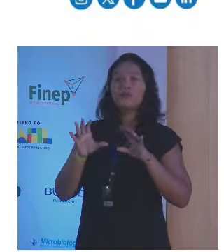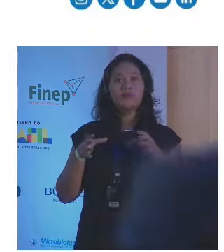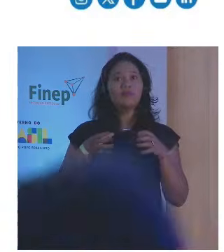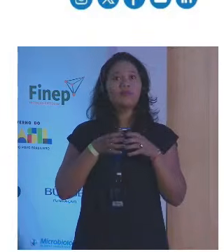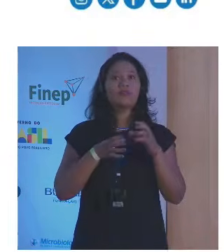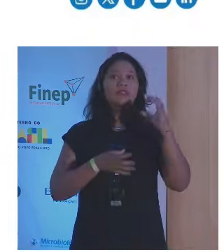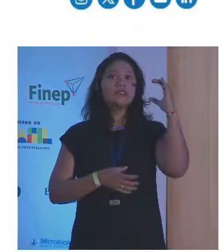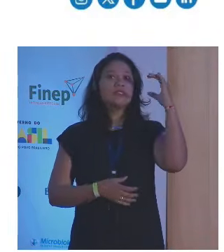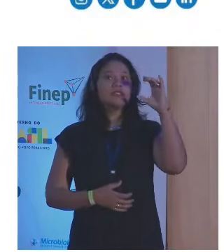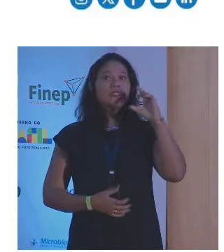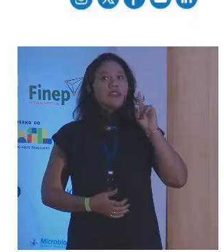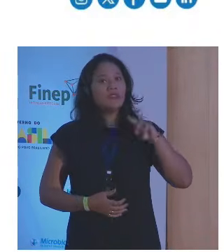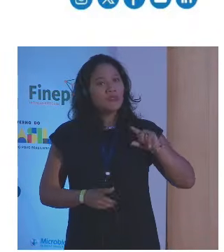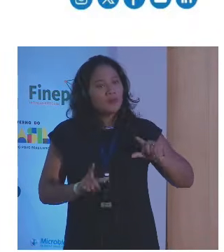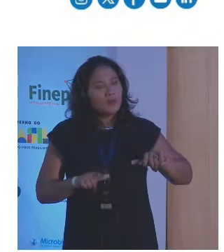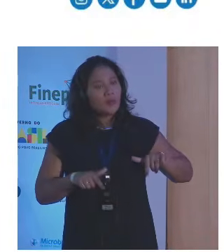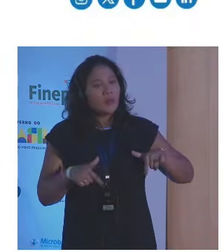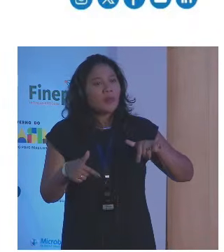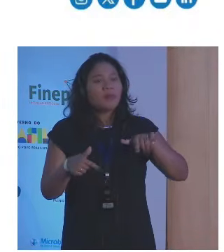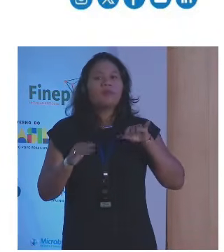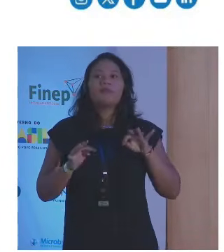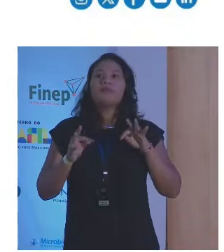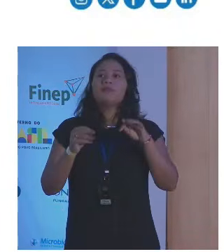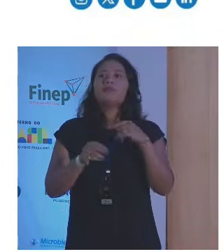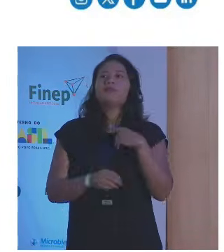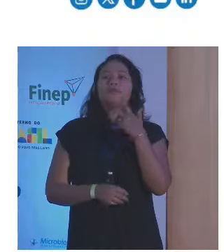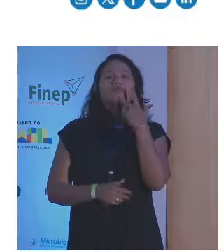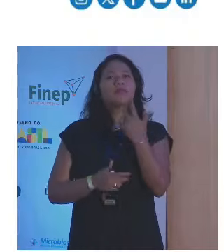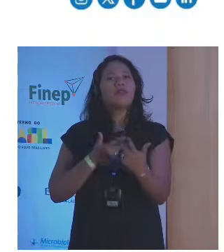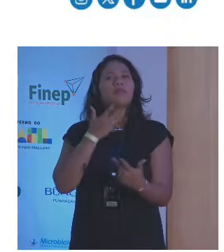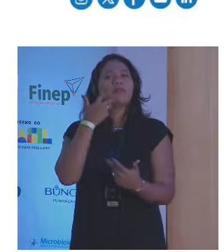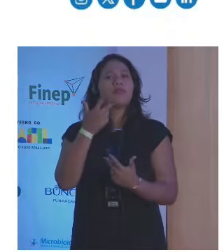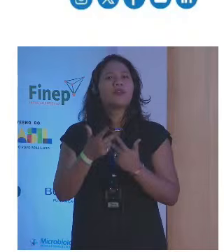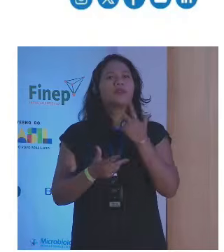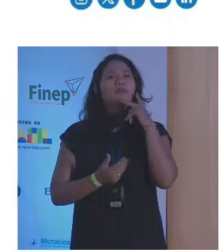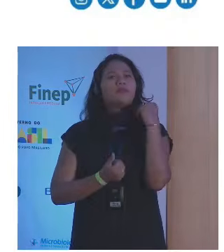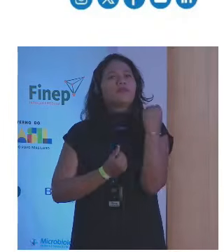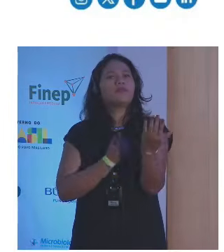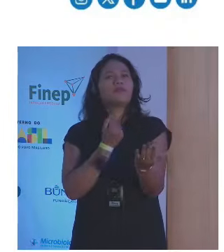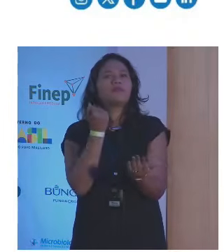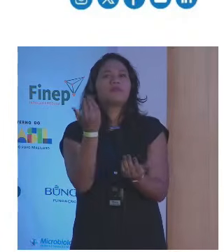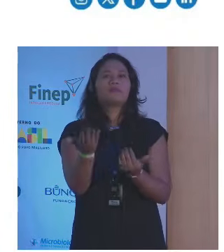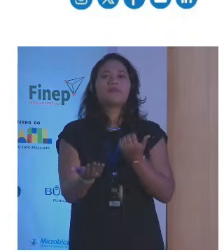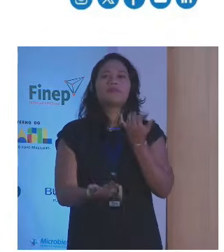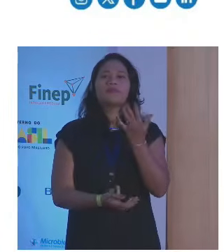secure that everything we say, everything we deliver is fully verified